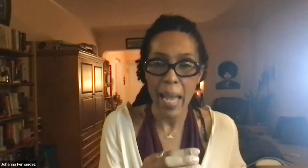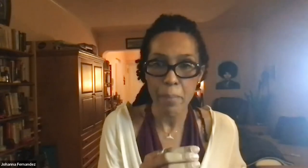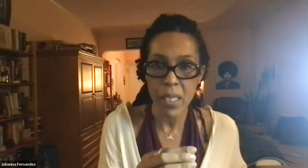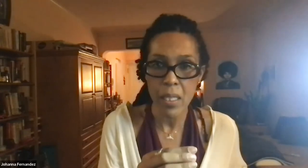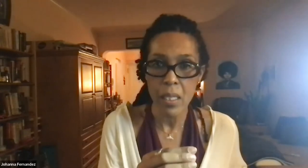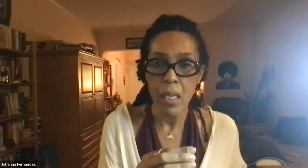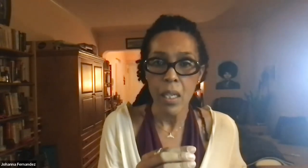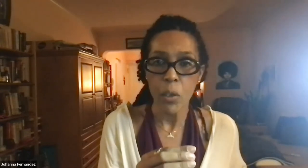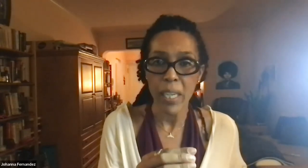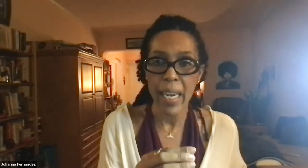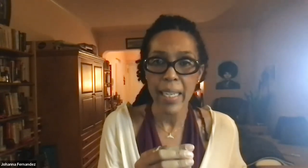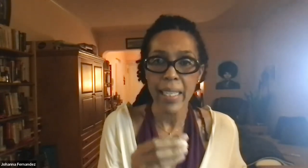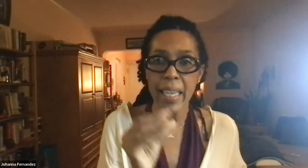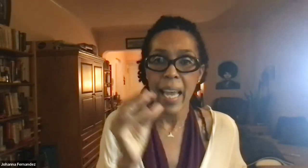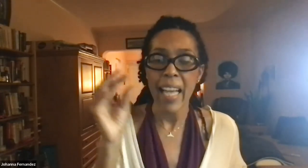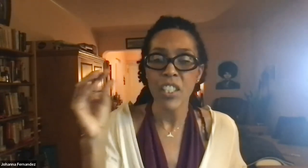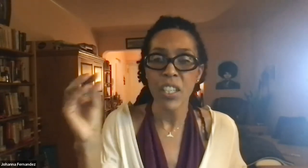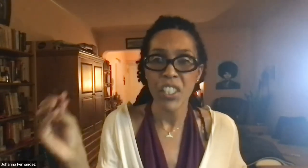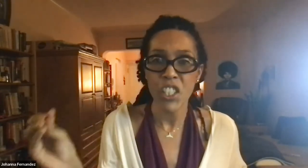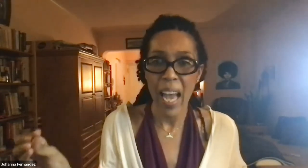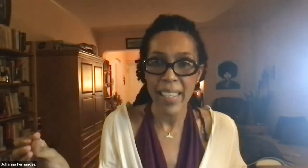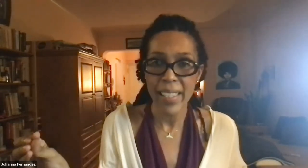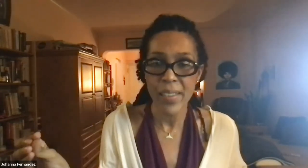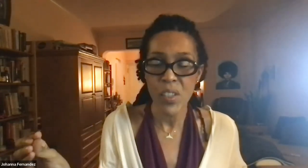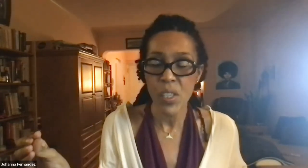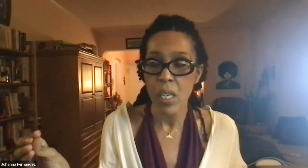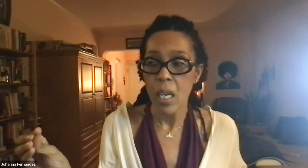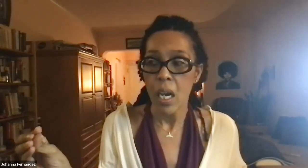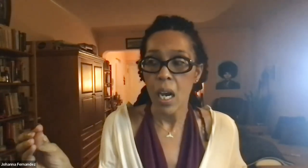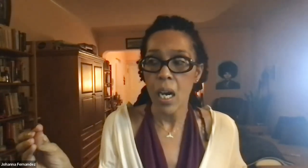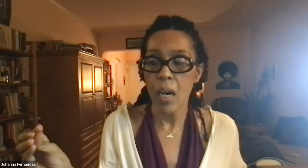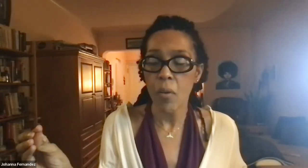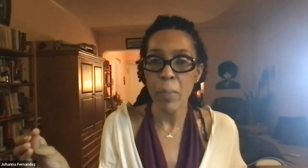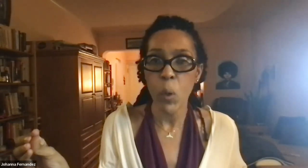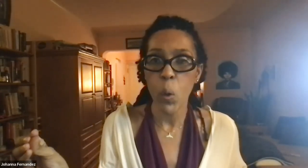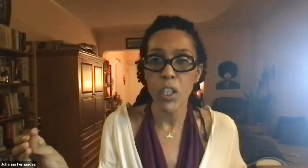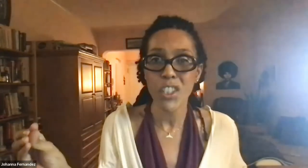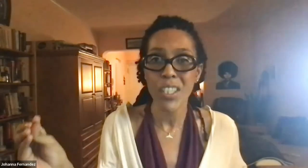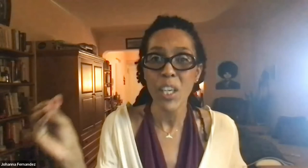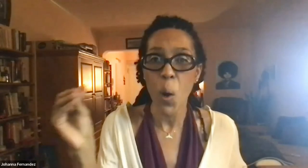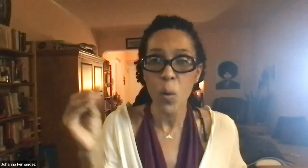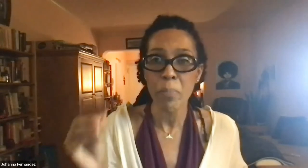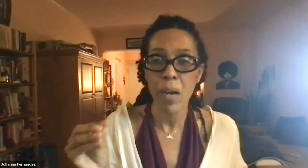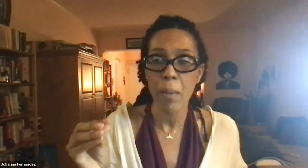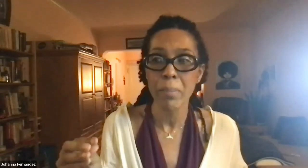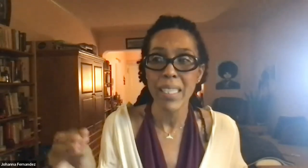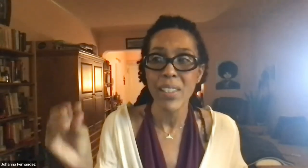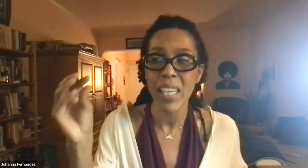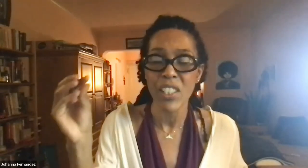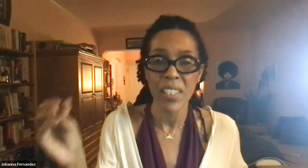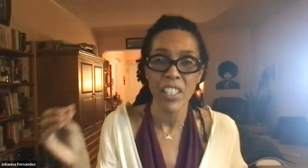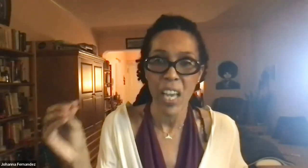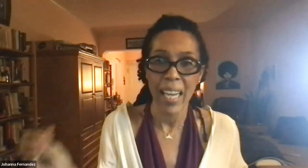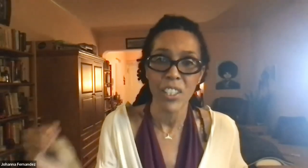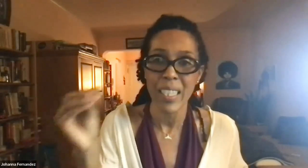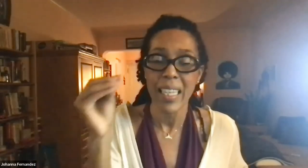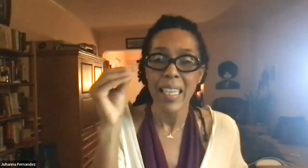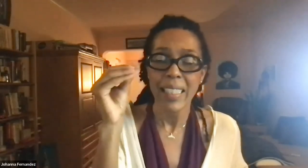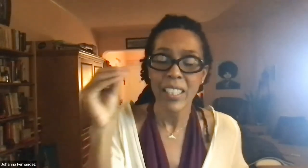Fred Hampton created and Jesse Jackson's Rainbow Coalition. The only problem is that